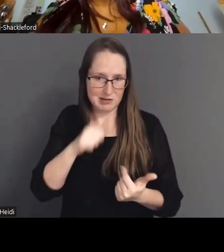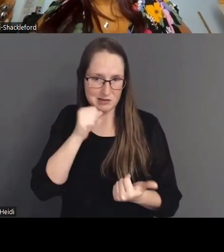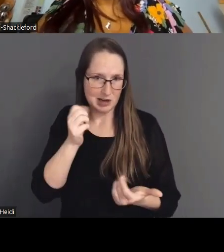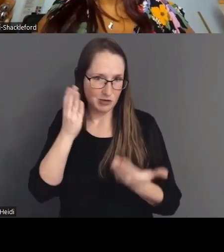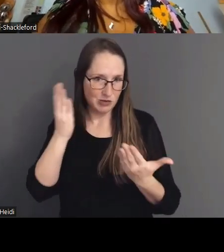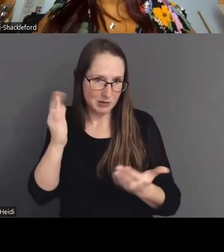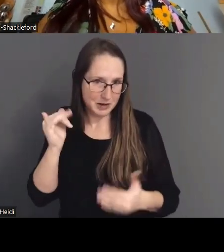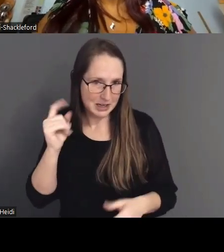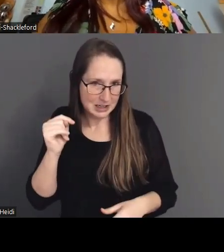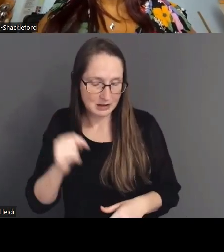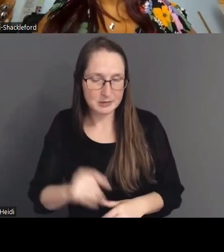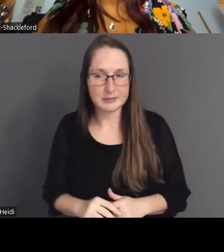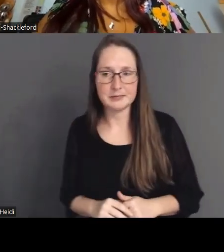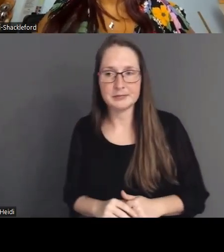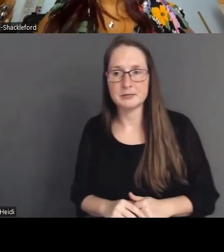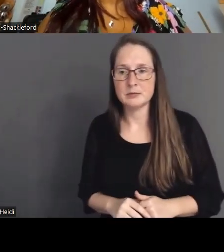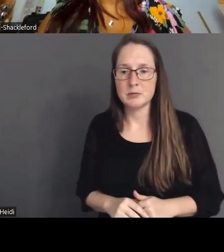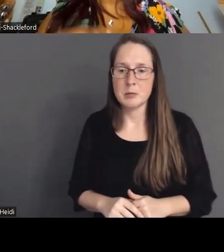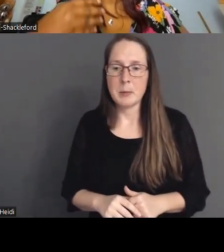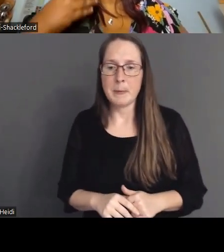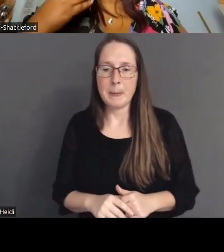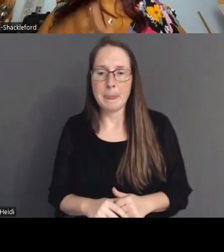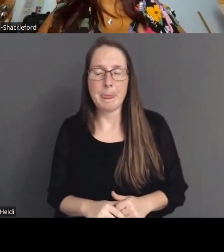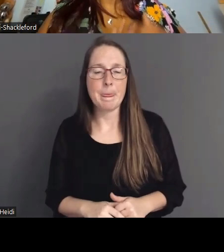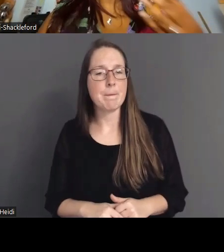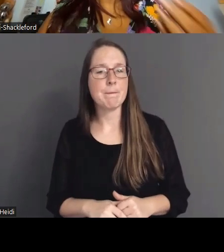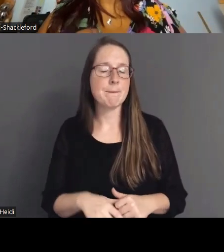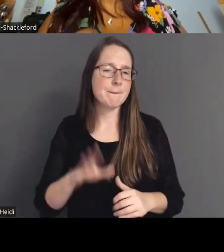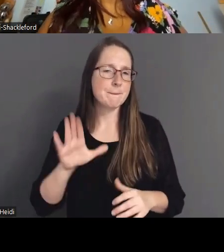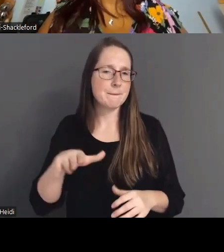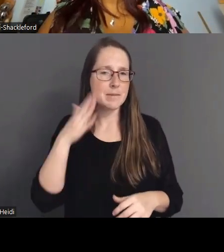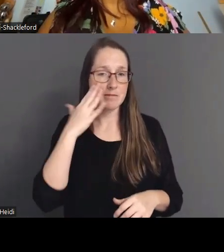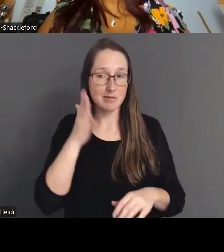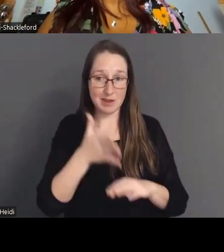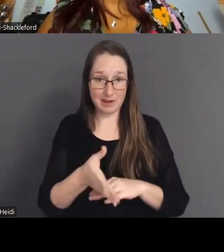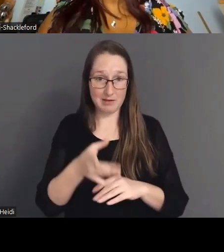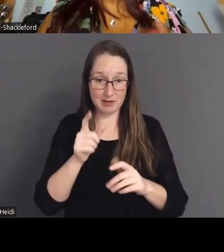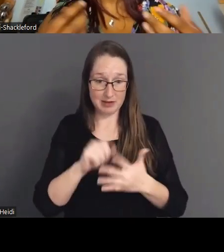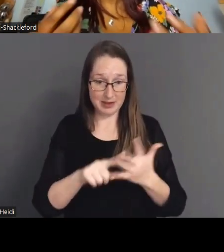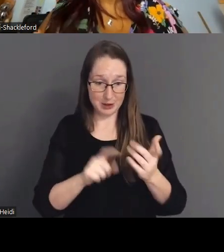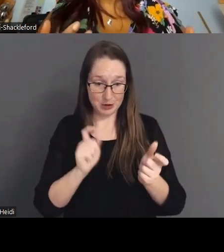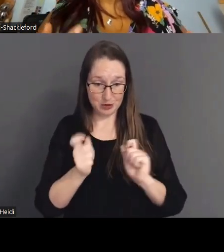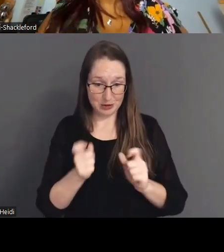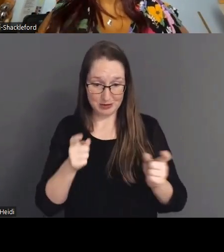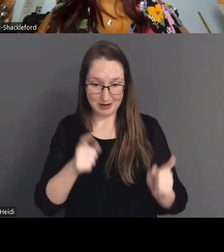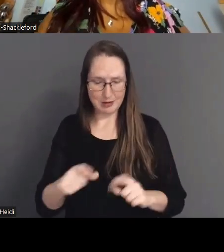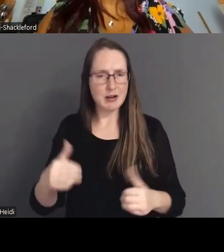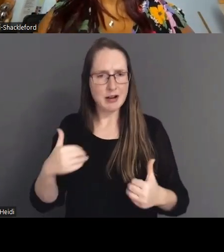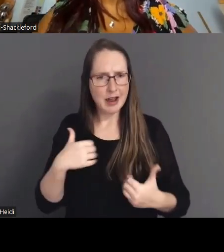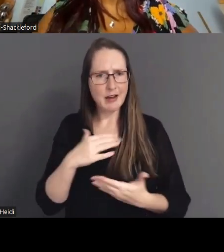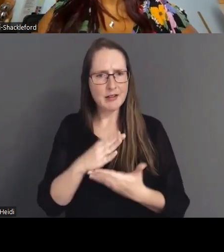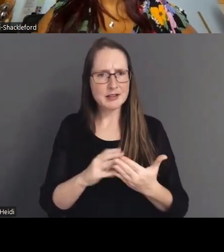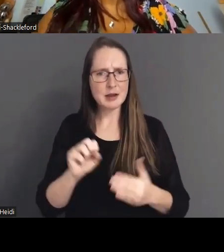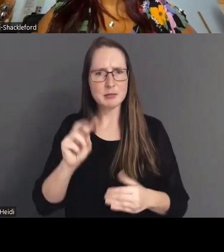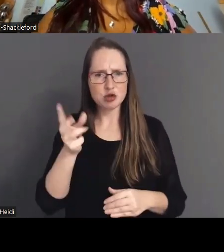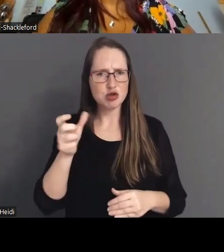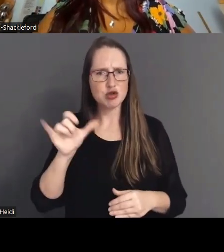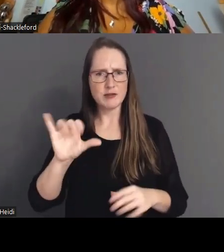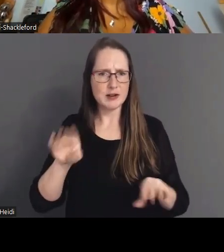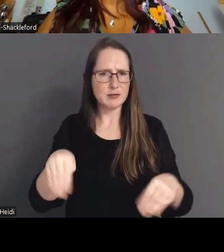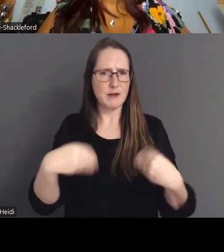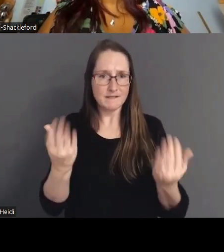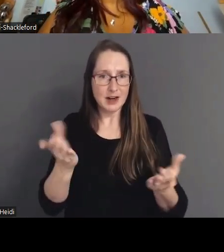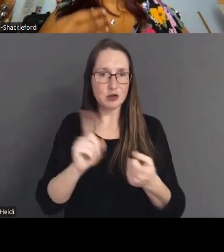it. And then also, once you make these changes and stuff, have some surveys to provide to